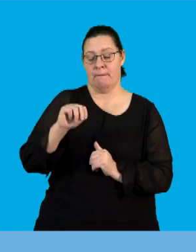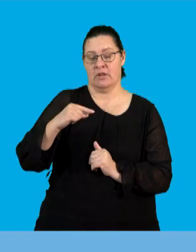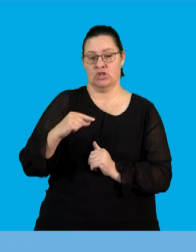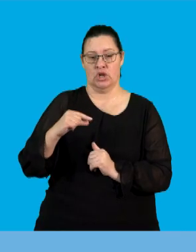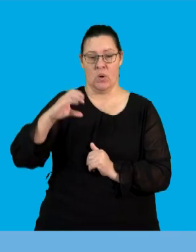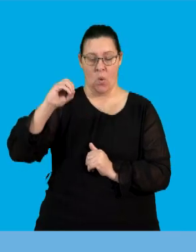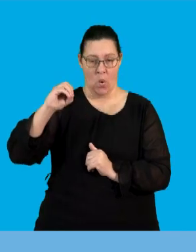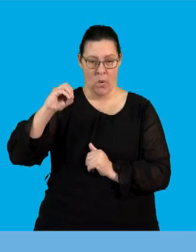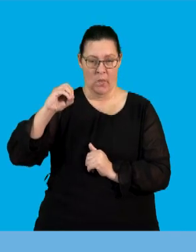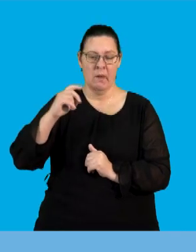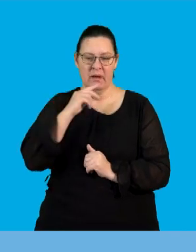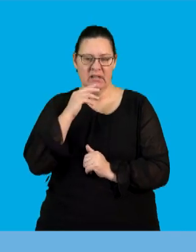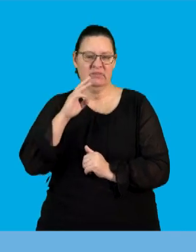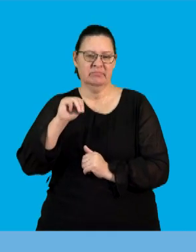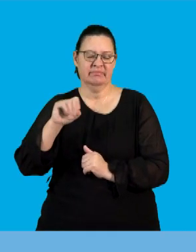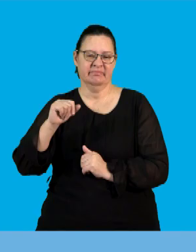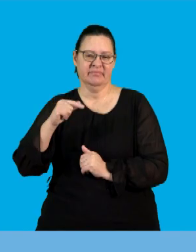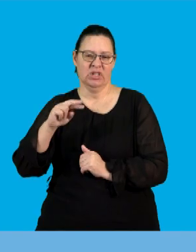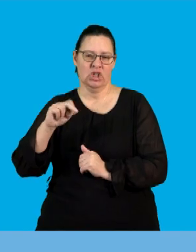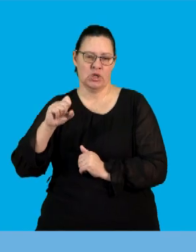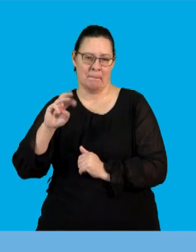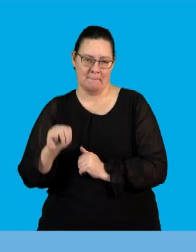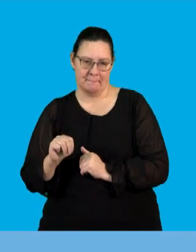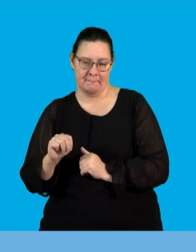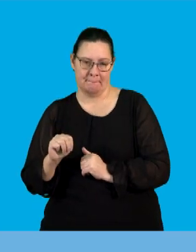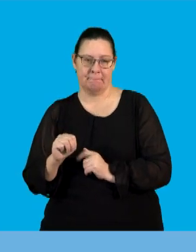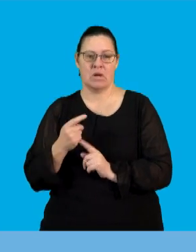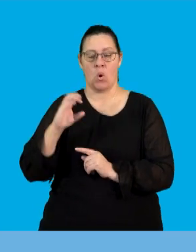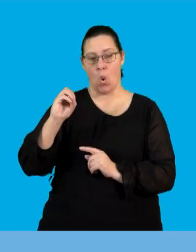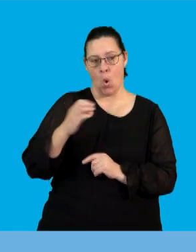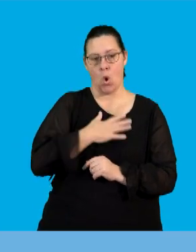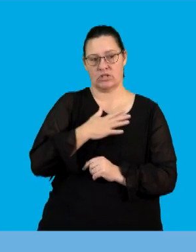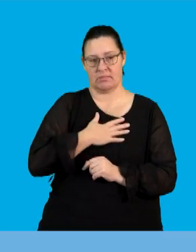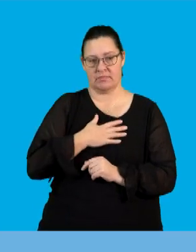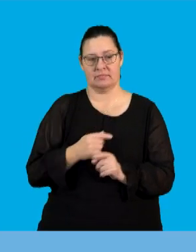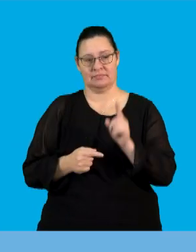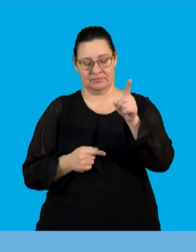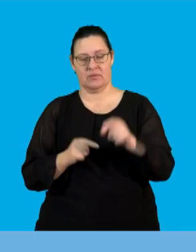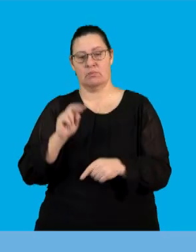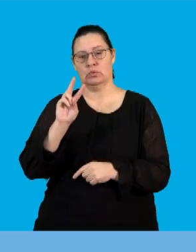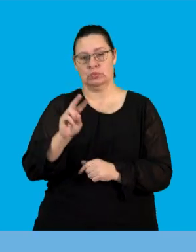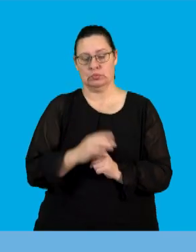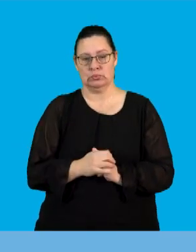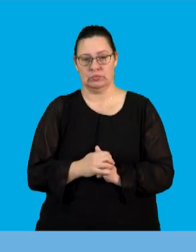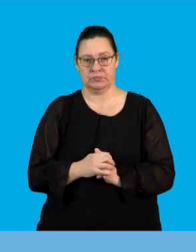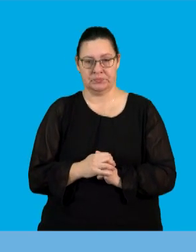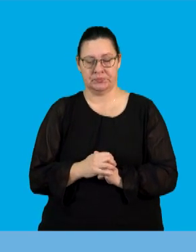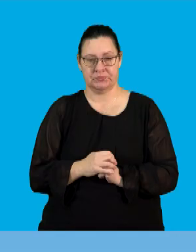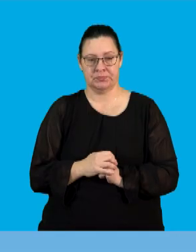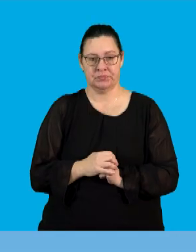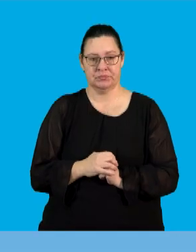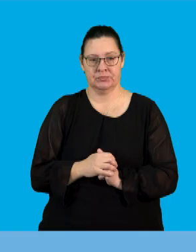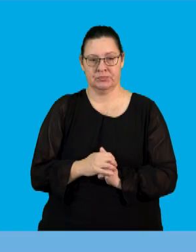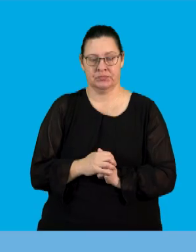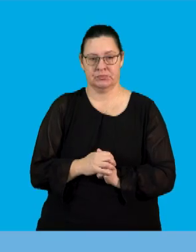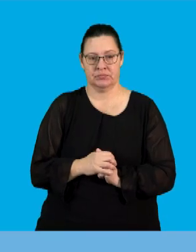MgO. We know that Mg is magnesium, which is a metal, and then O is oxygen. So again, a metal plus an oxygen